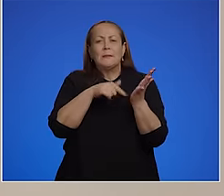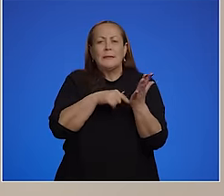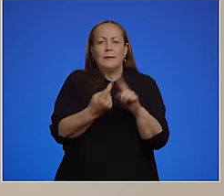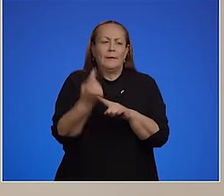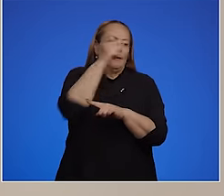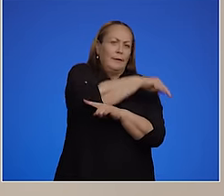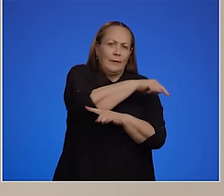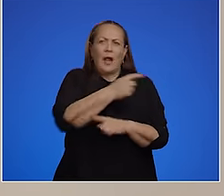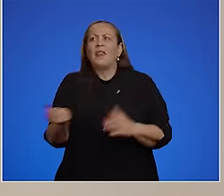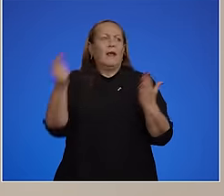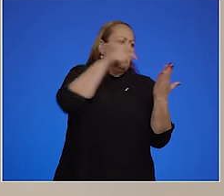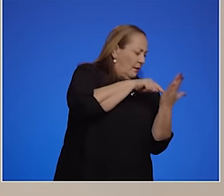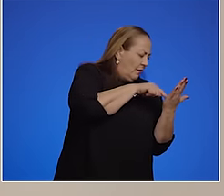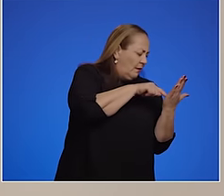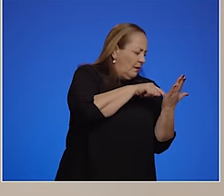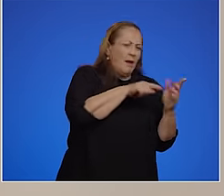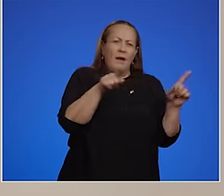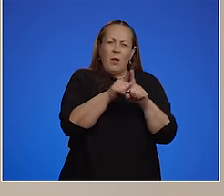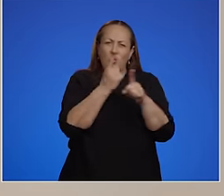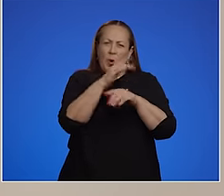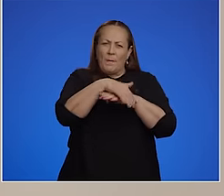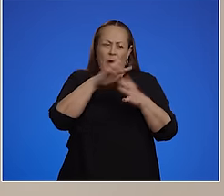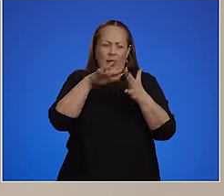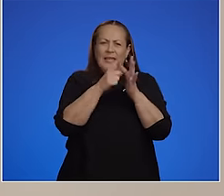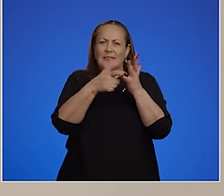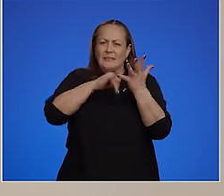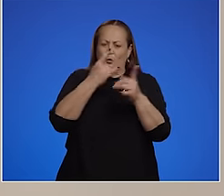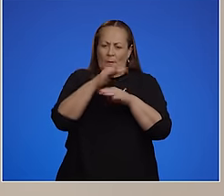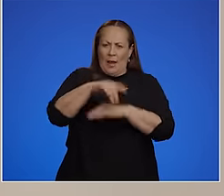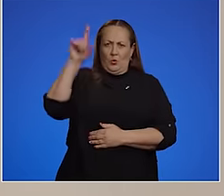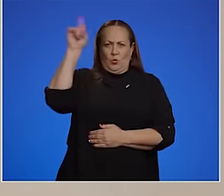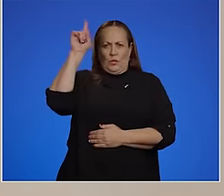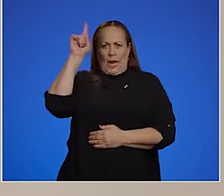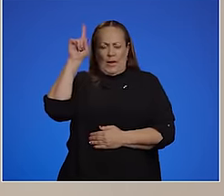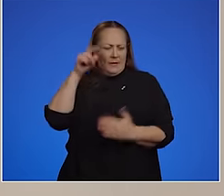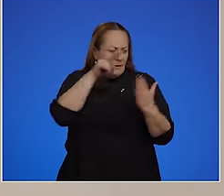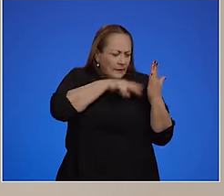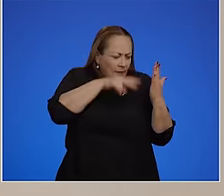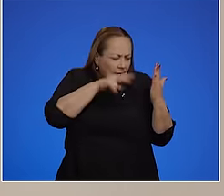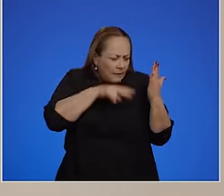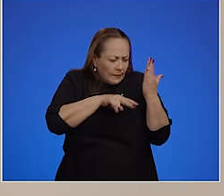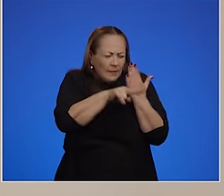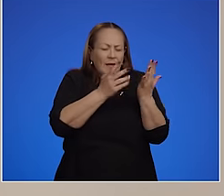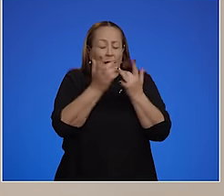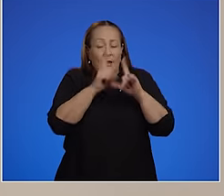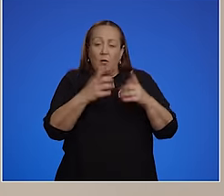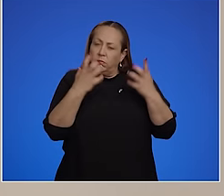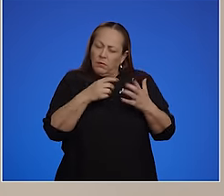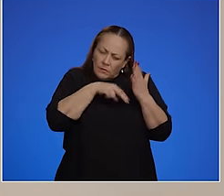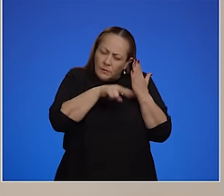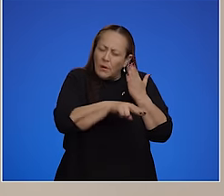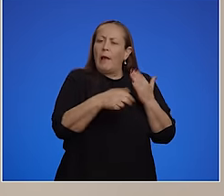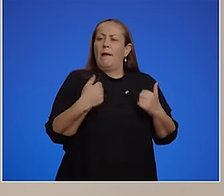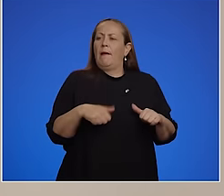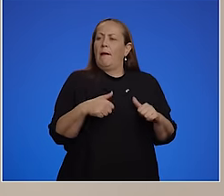And when we read that, like the portion of Exodus that we see from today, and we sift a bit through some of the language, we see that